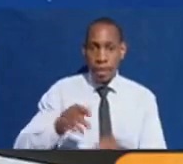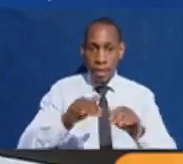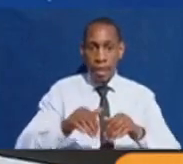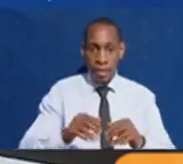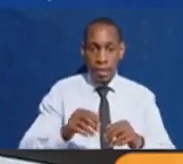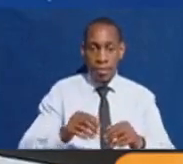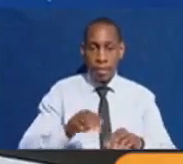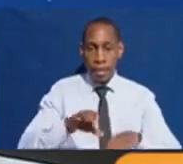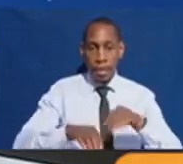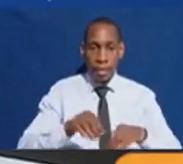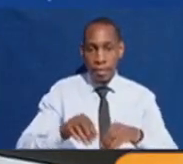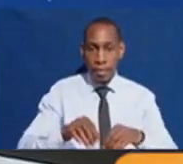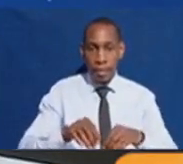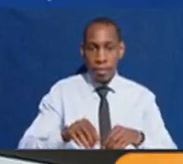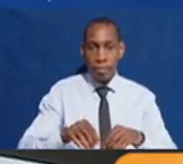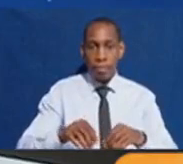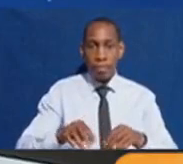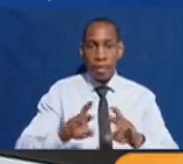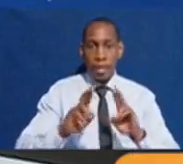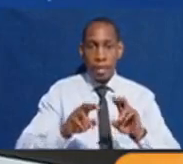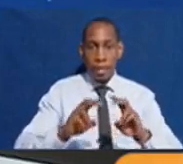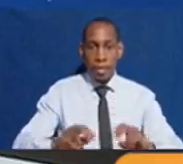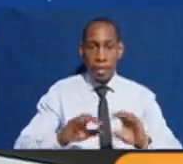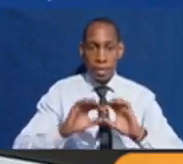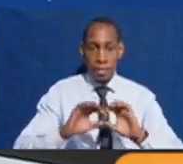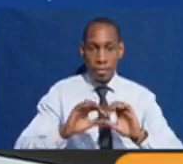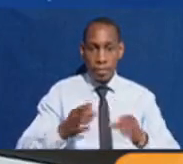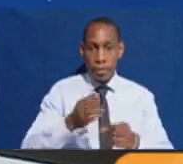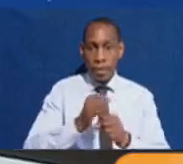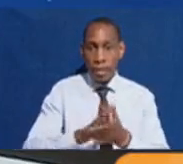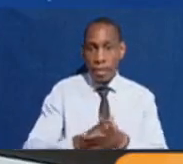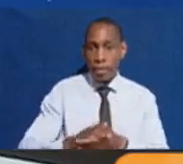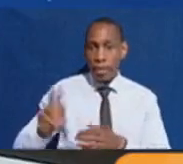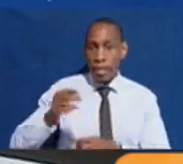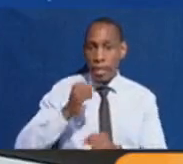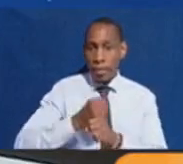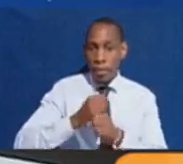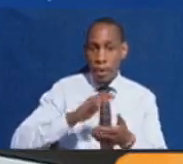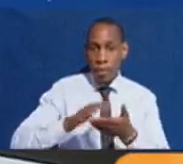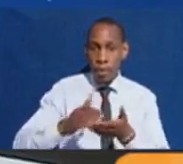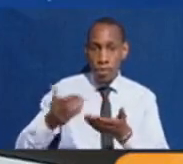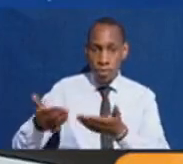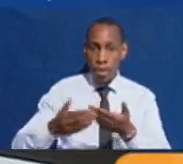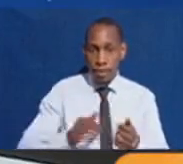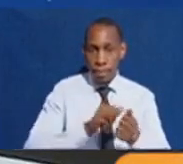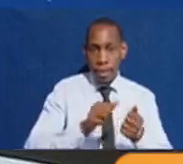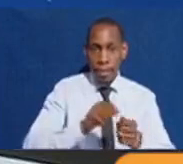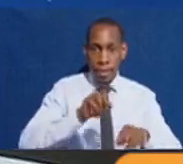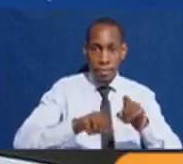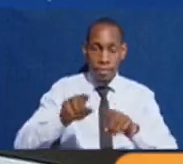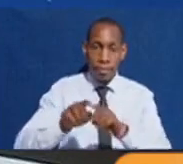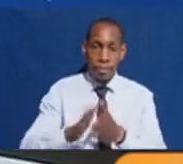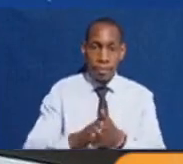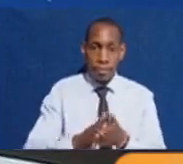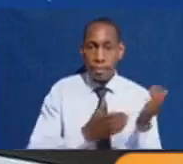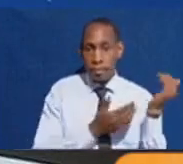Research Organization, KALRO, say the country has moved a step closer in adopting the improved maize variety, which is expected to